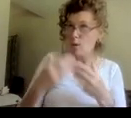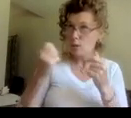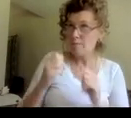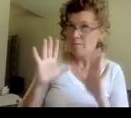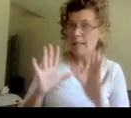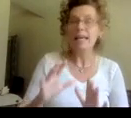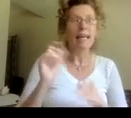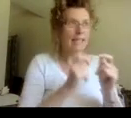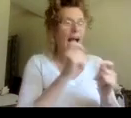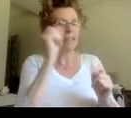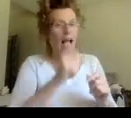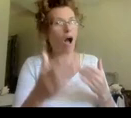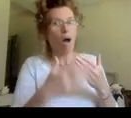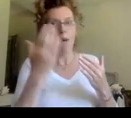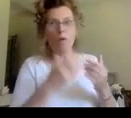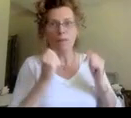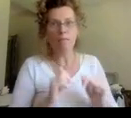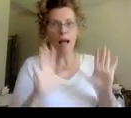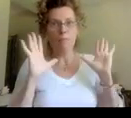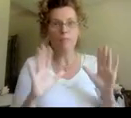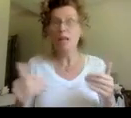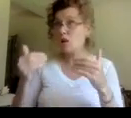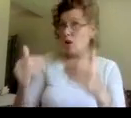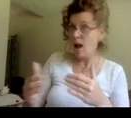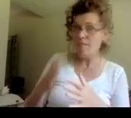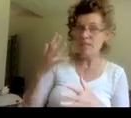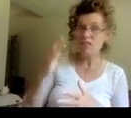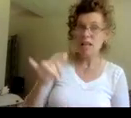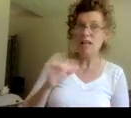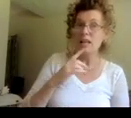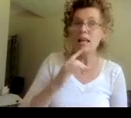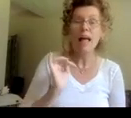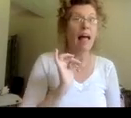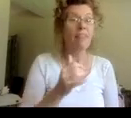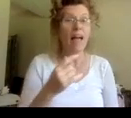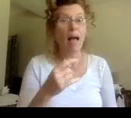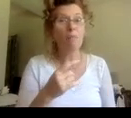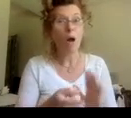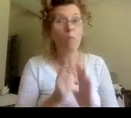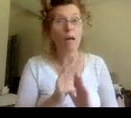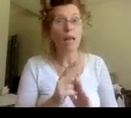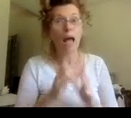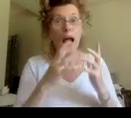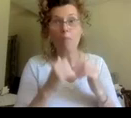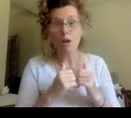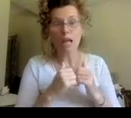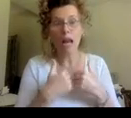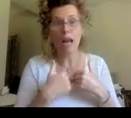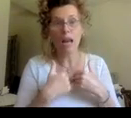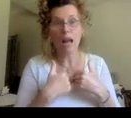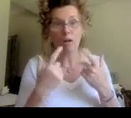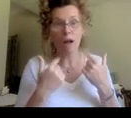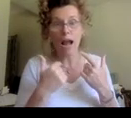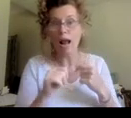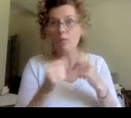exactly. And I just... So I want to, go ahead, I want you to finish that. In that moment, I actually broke down and cried. I was in a breakout room with someone, and I told